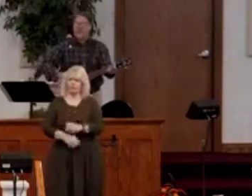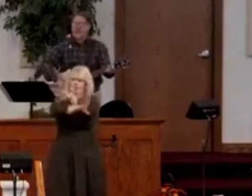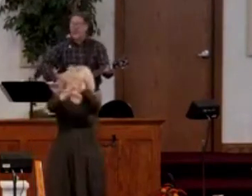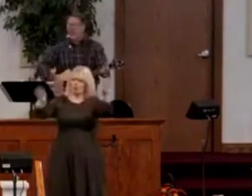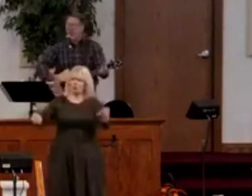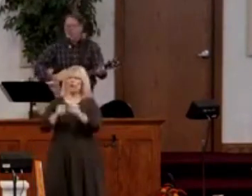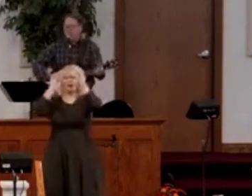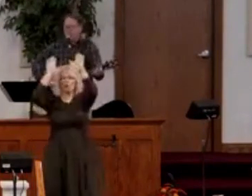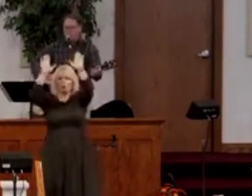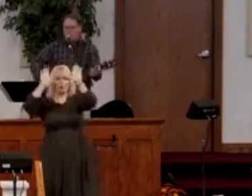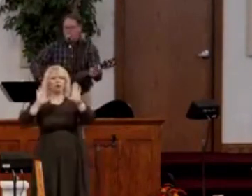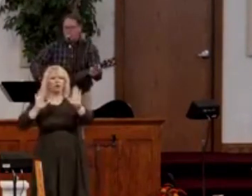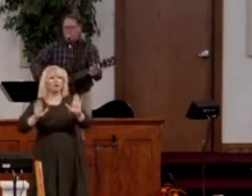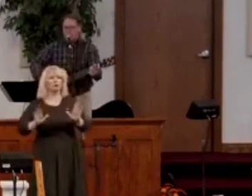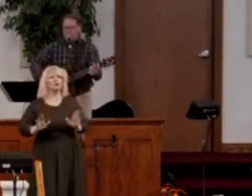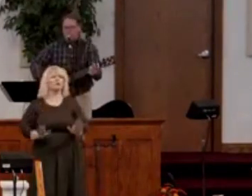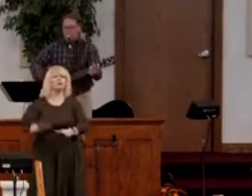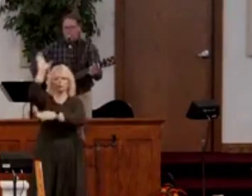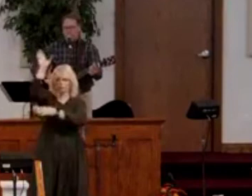Oh, the